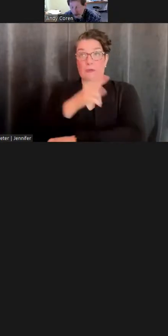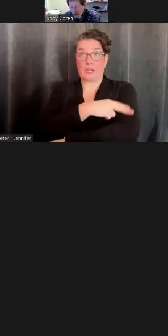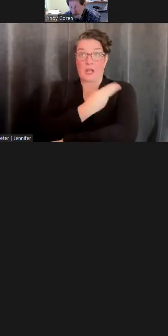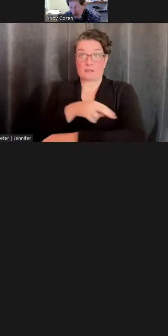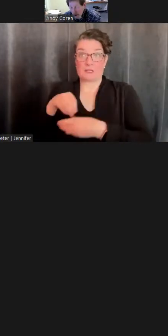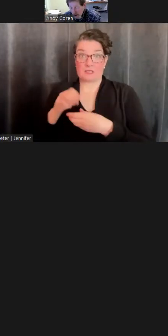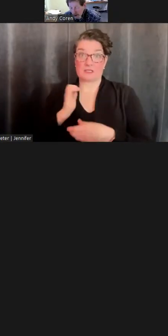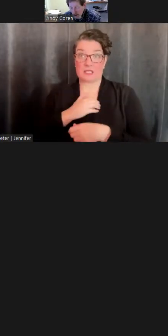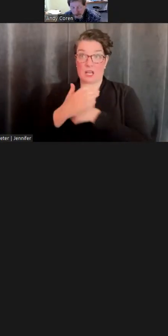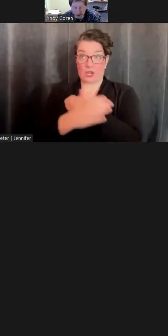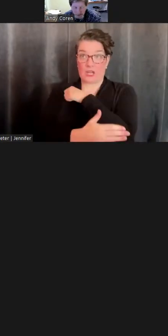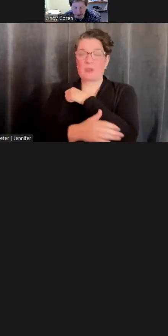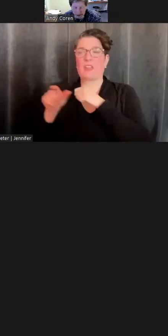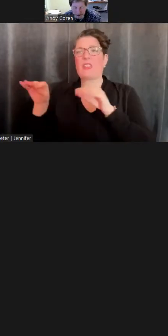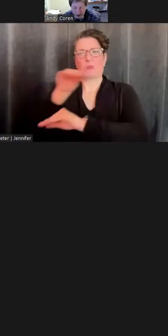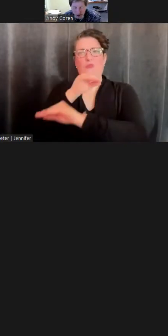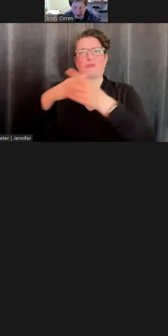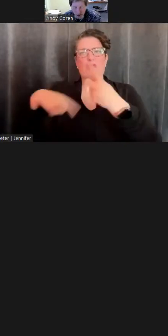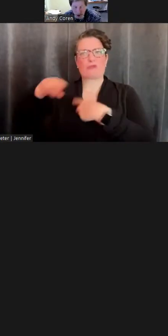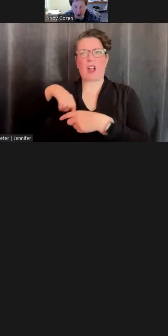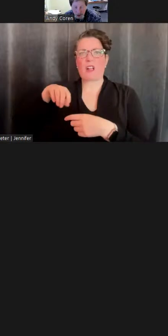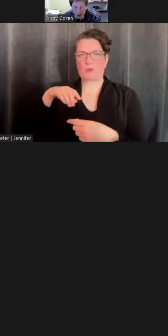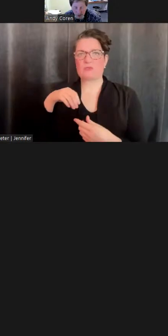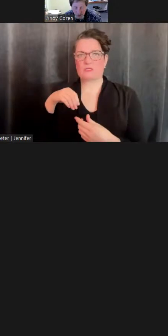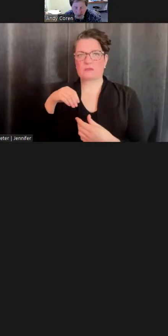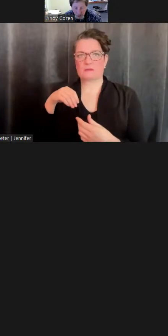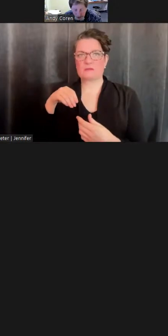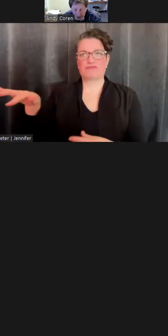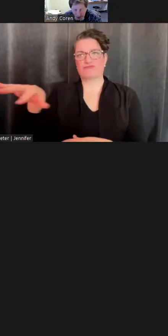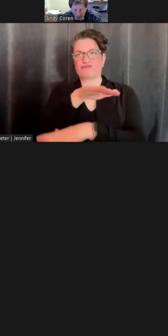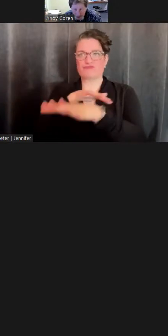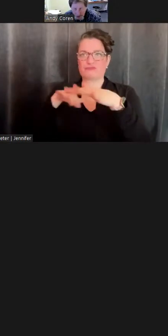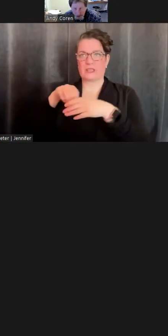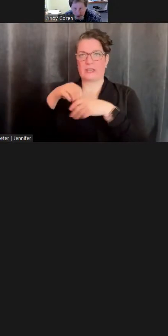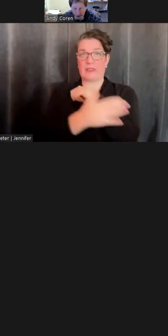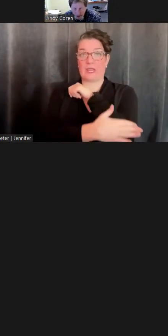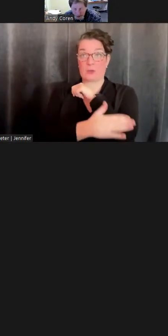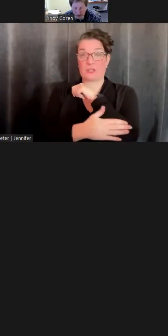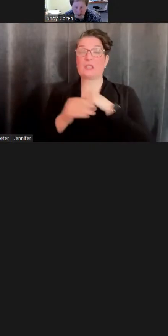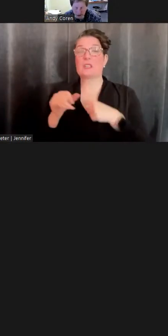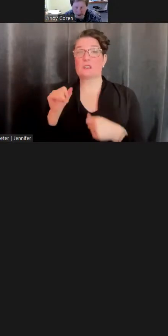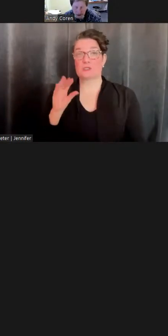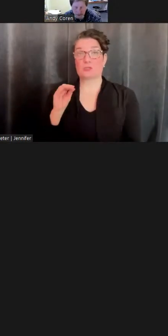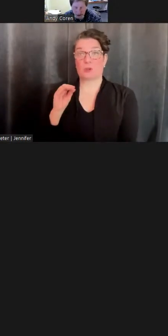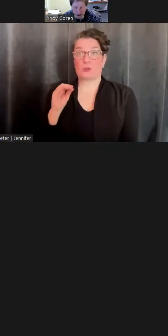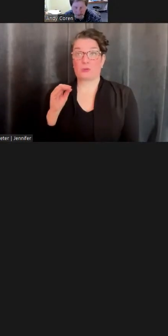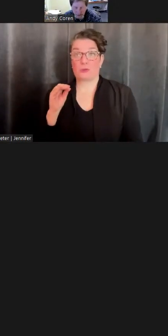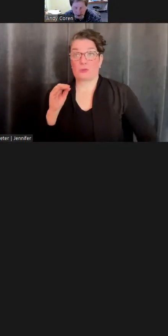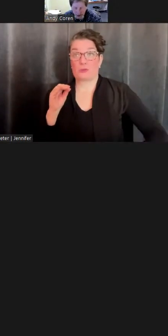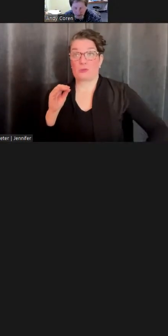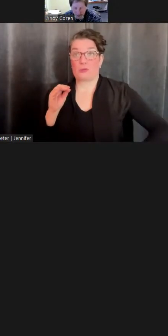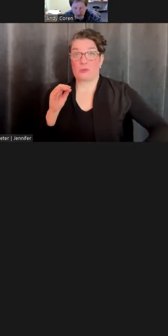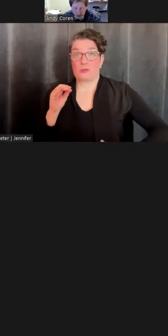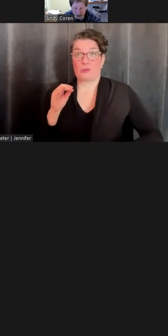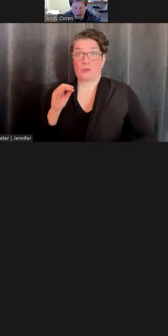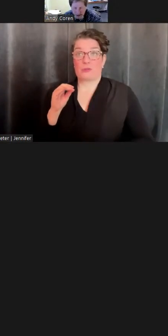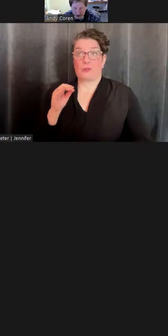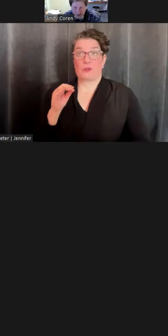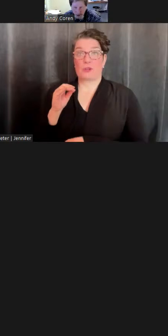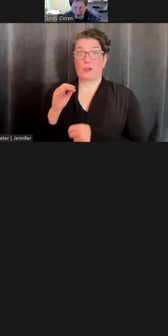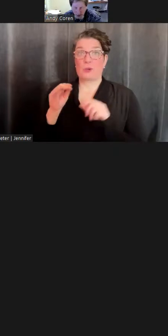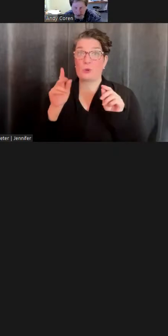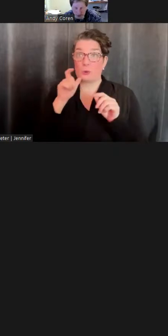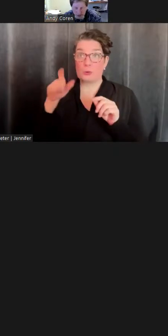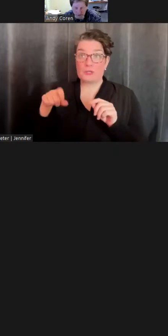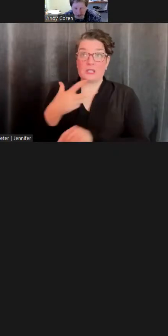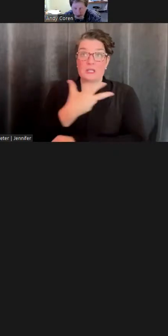and other treatments as they do. So the ones that are going that need to be infused or injected at